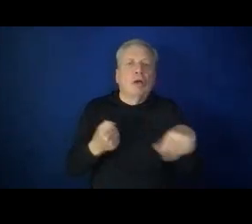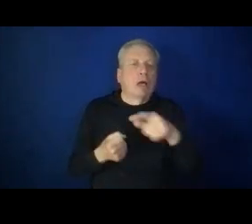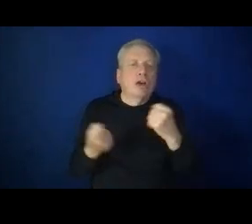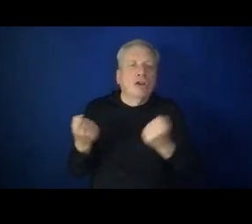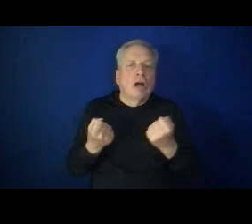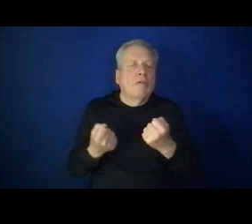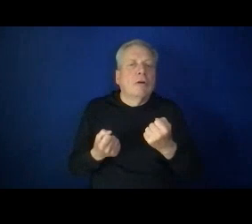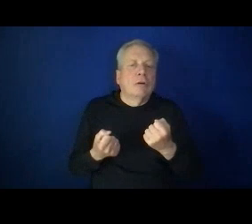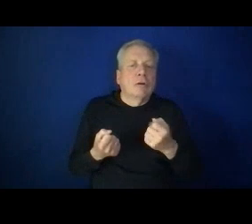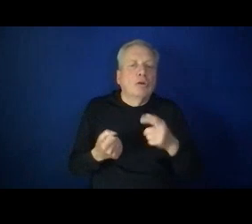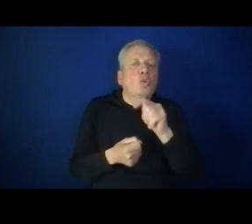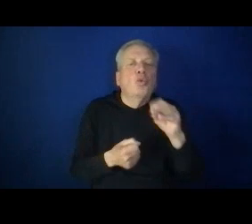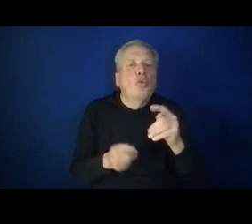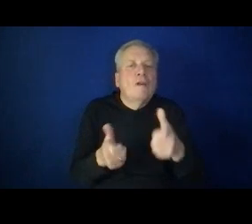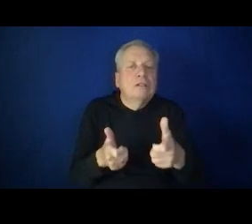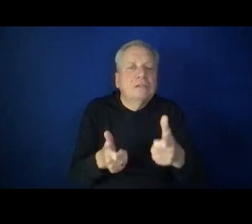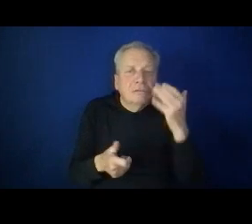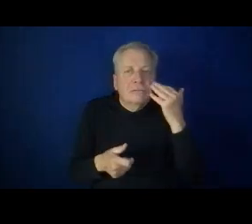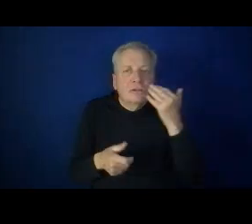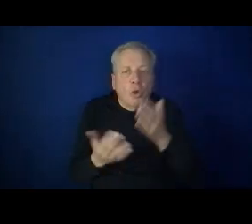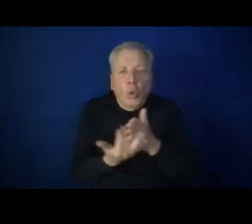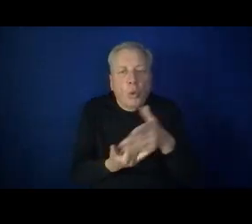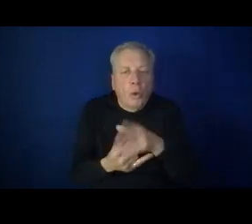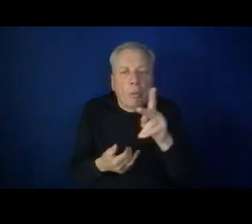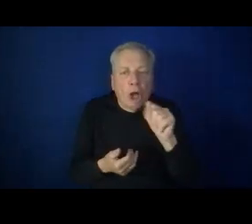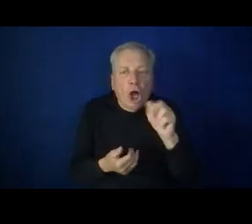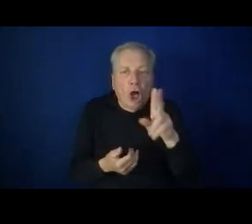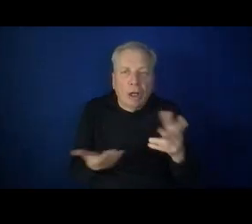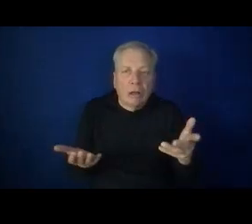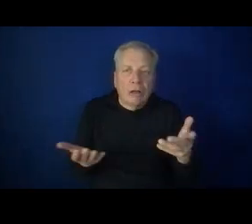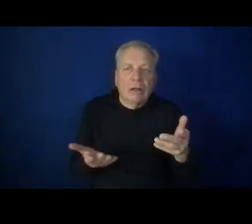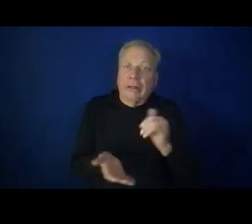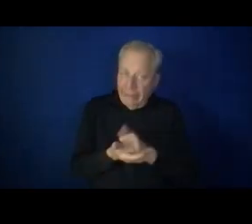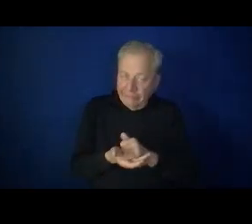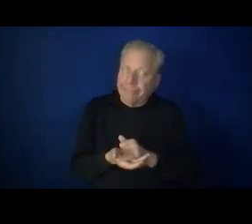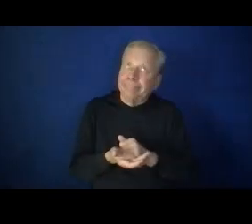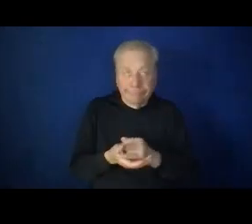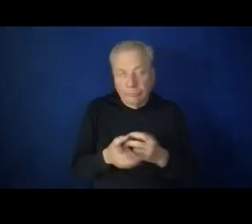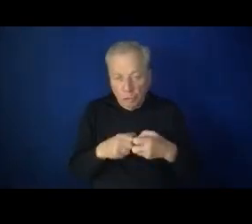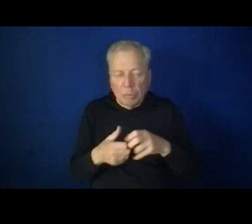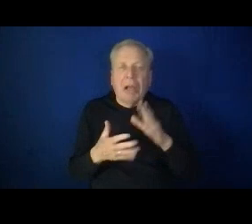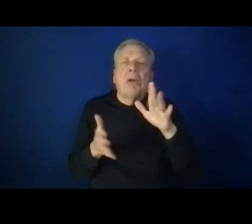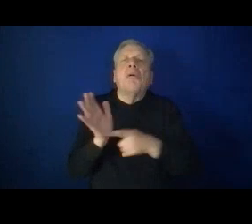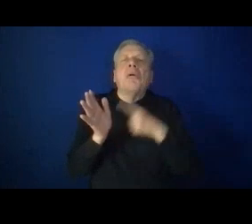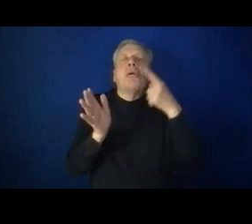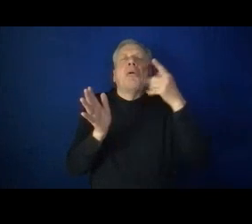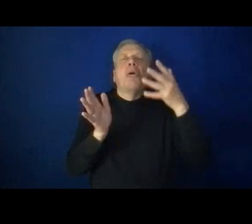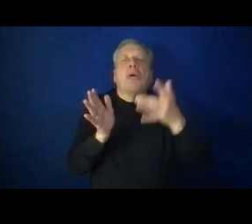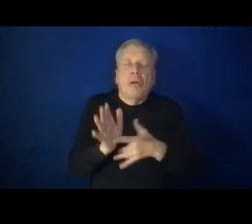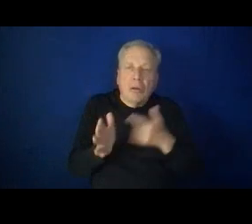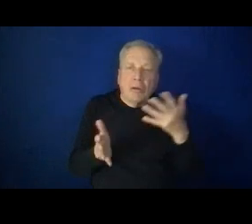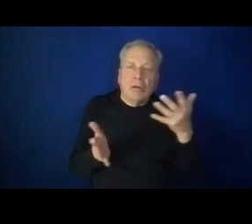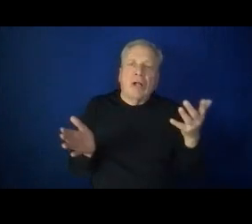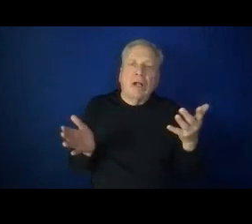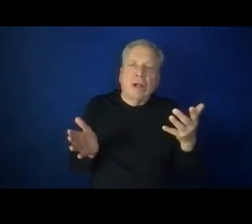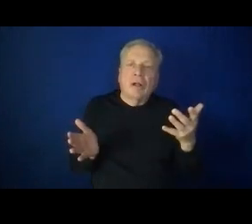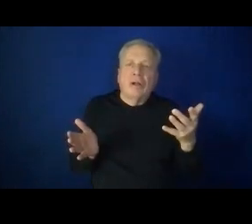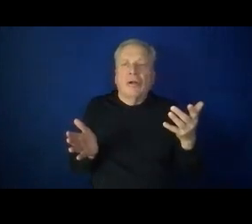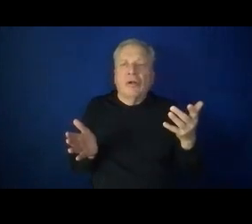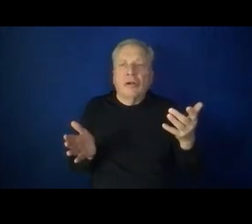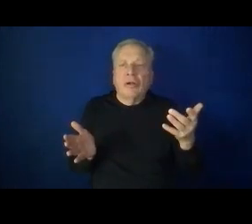fast through the park. That's a problem. Occasionally, we'll often have occasionally and often